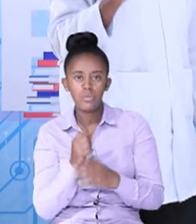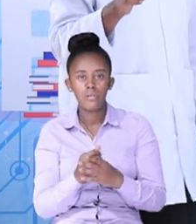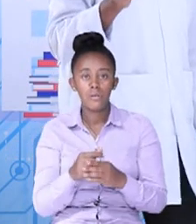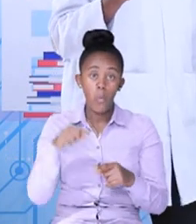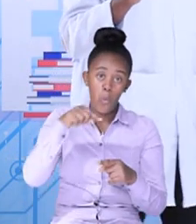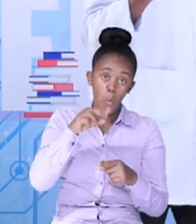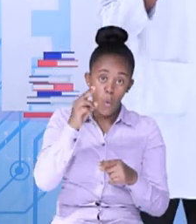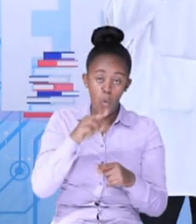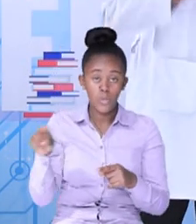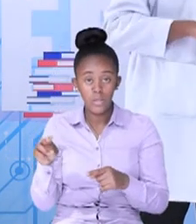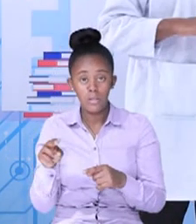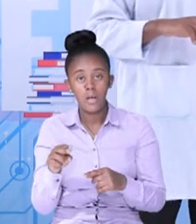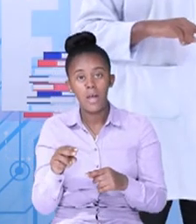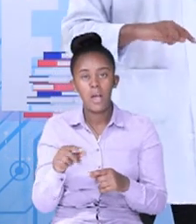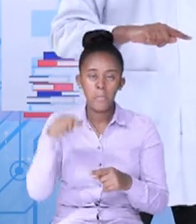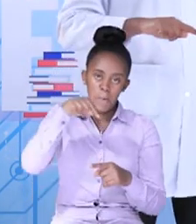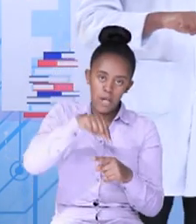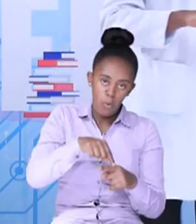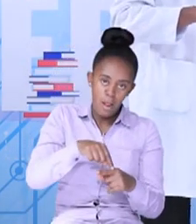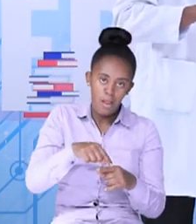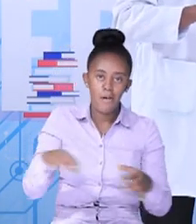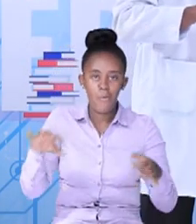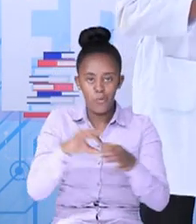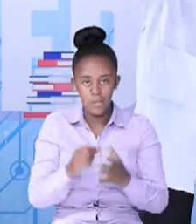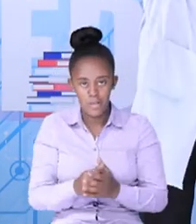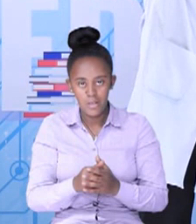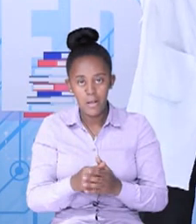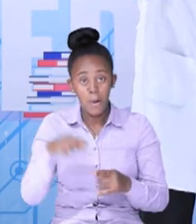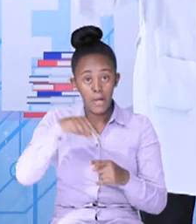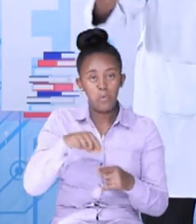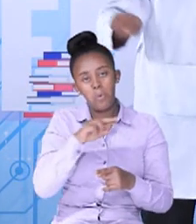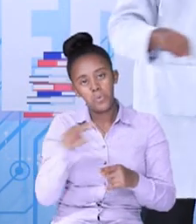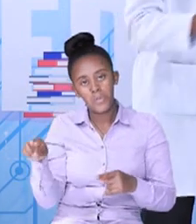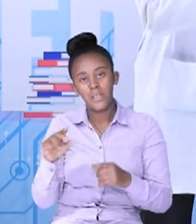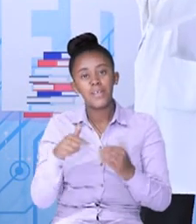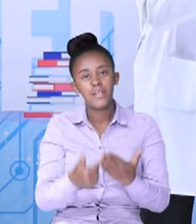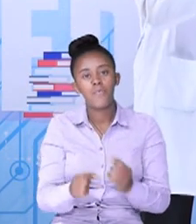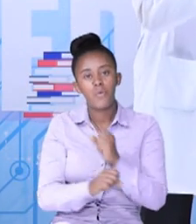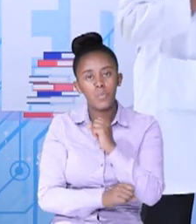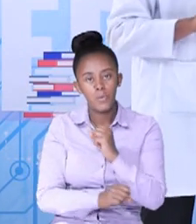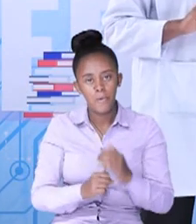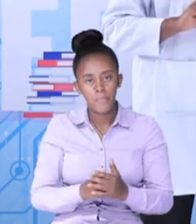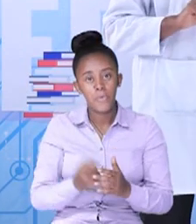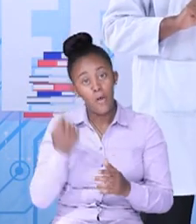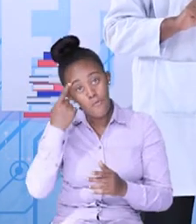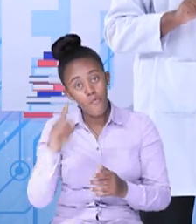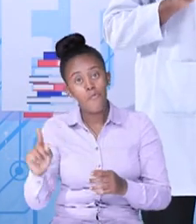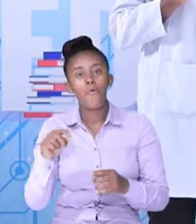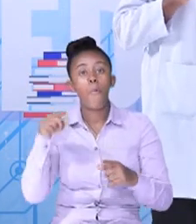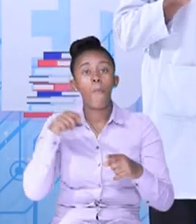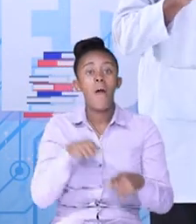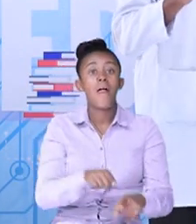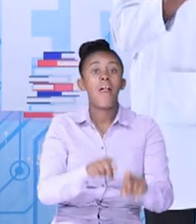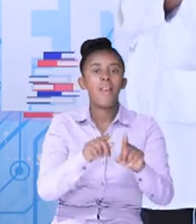the horizontal and the perpendicular component. So for the perpendicular component, it forms circular. For the